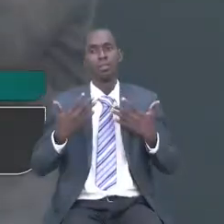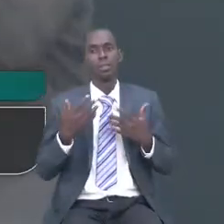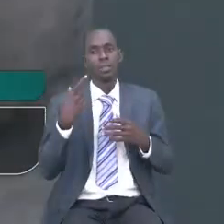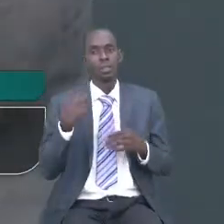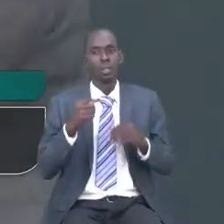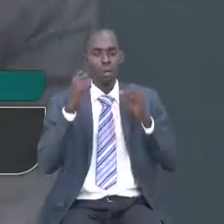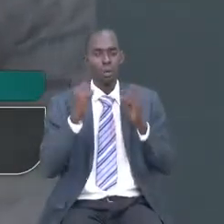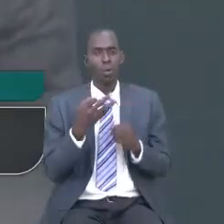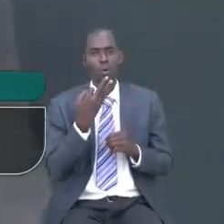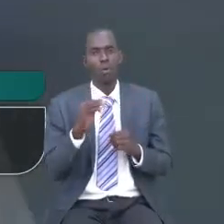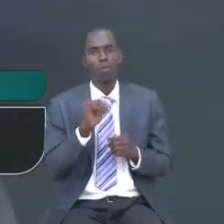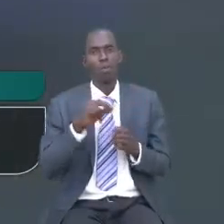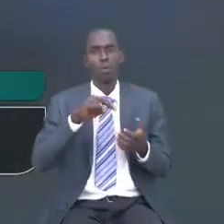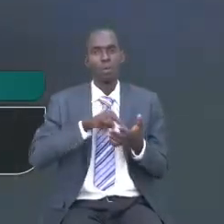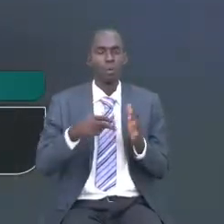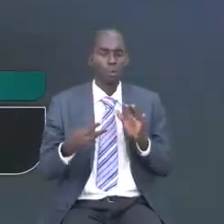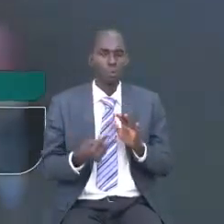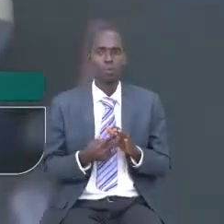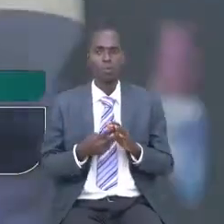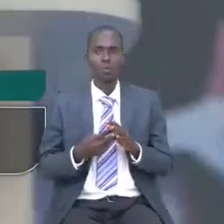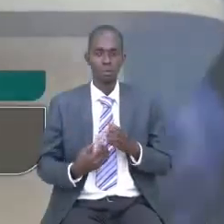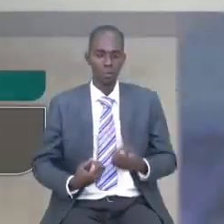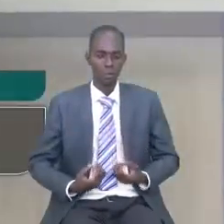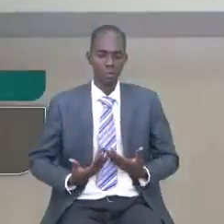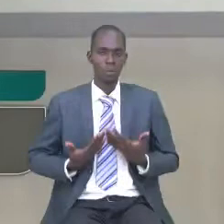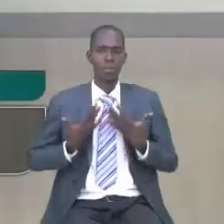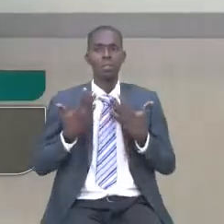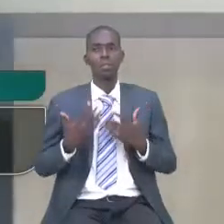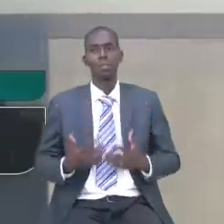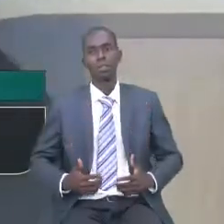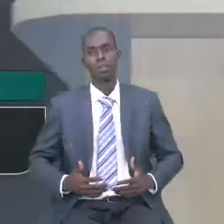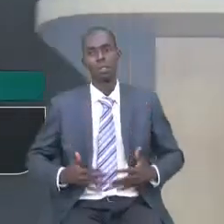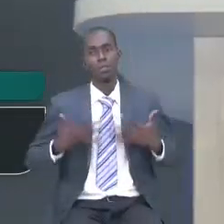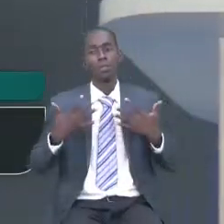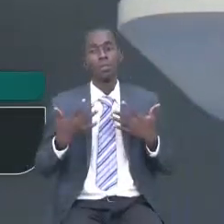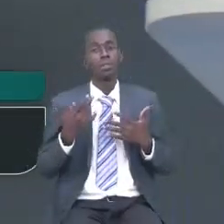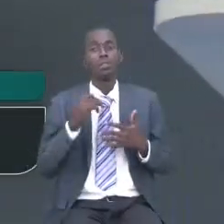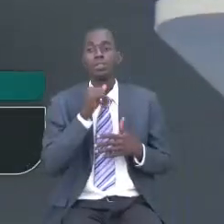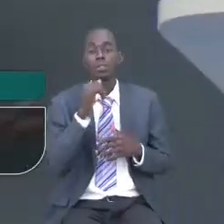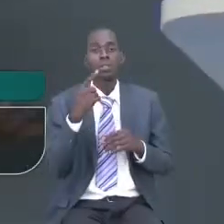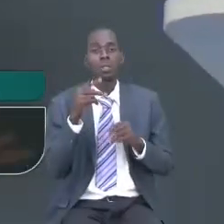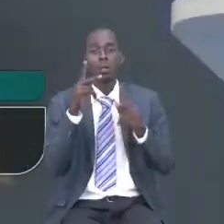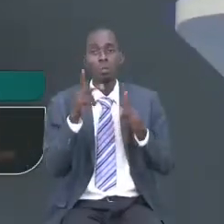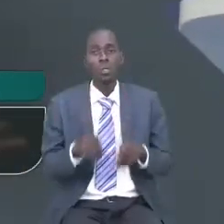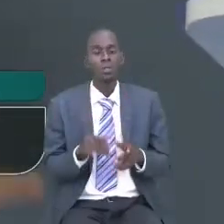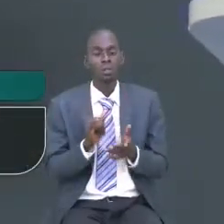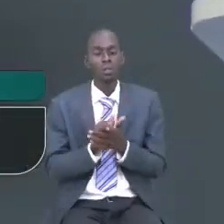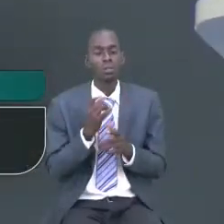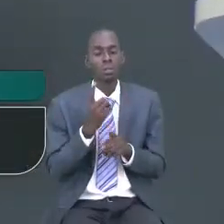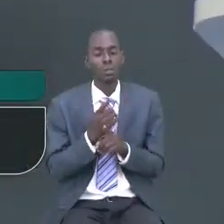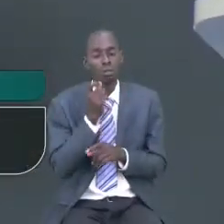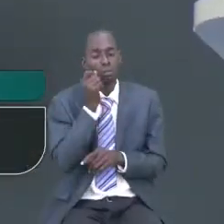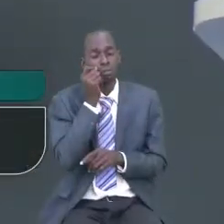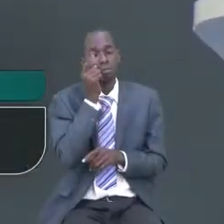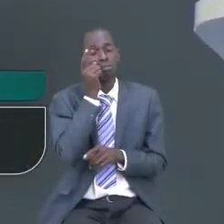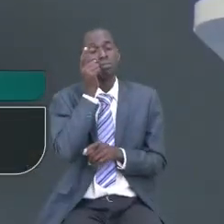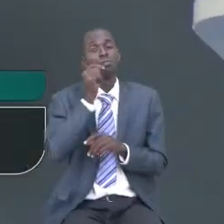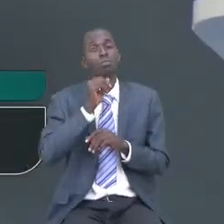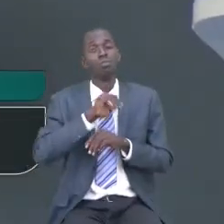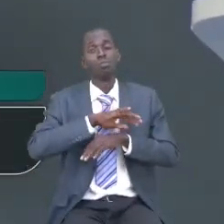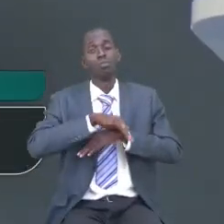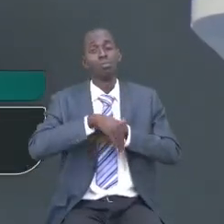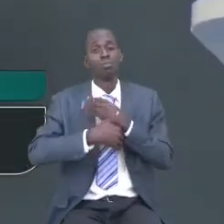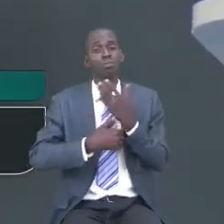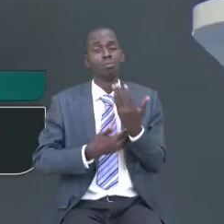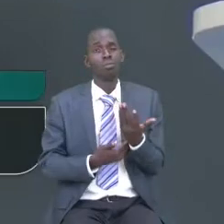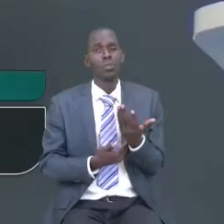life. It's not a person meandering. It's not a person that wakes up in the morning. He doesn't know what's he